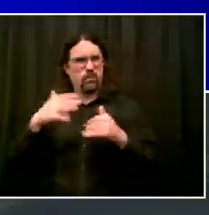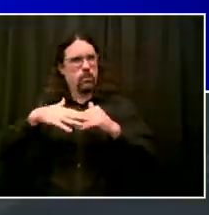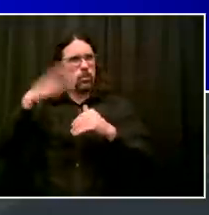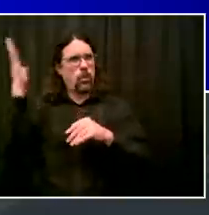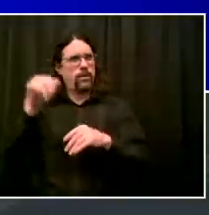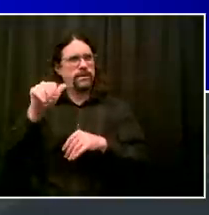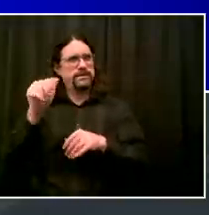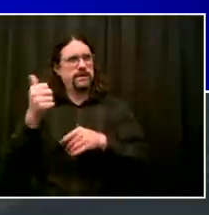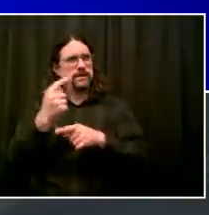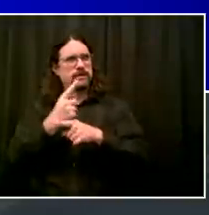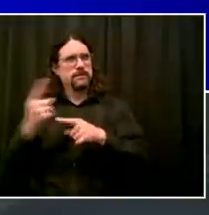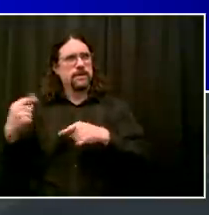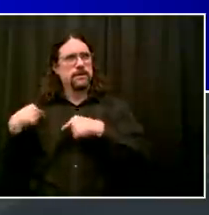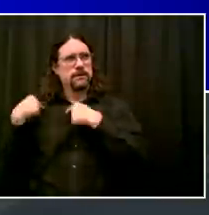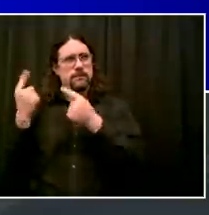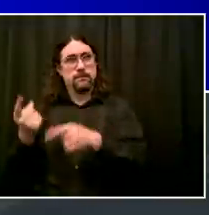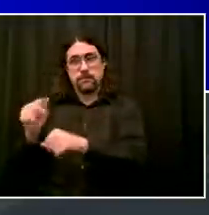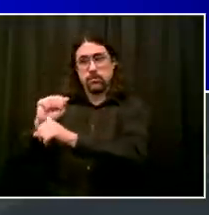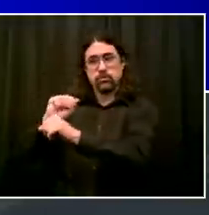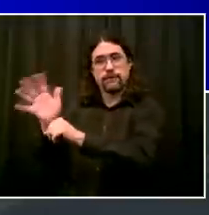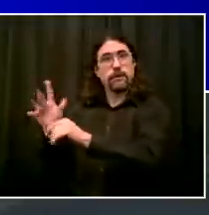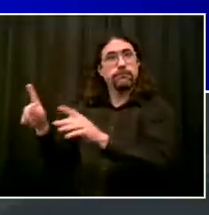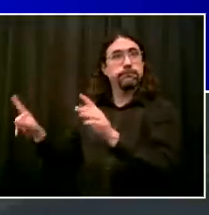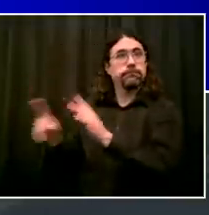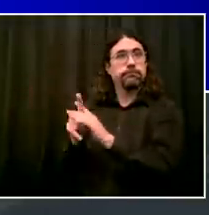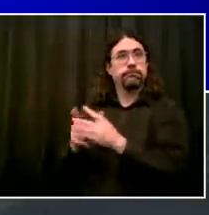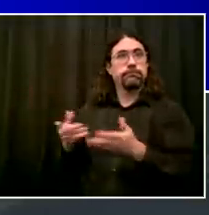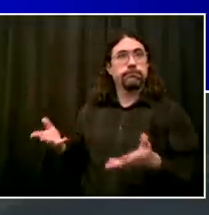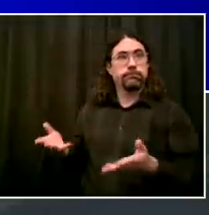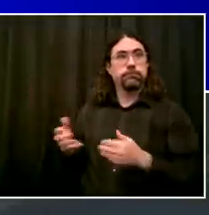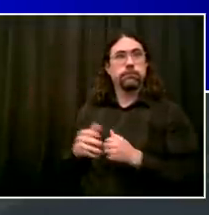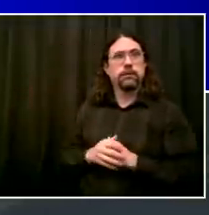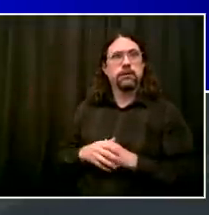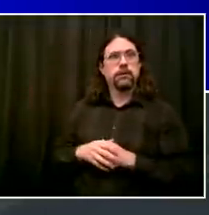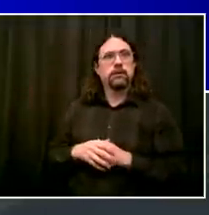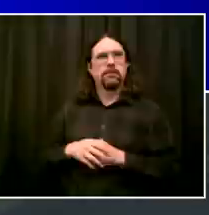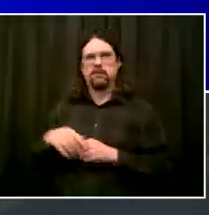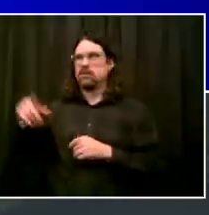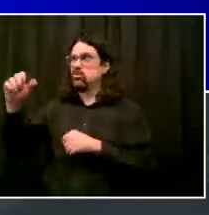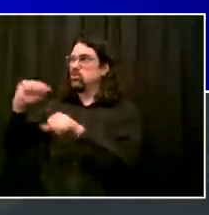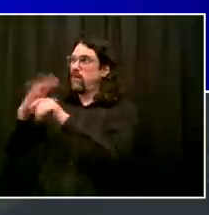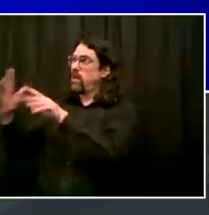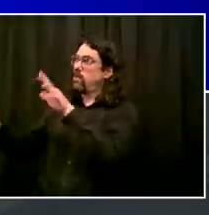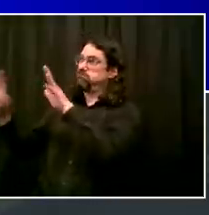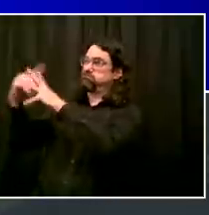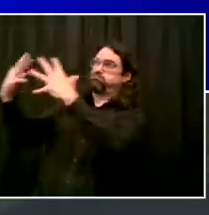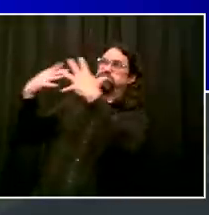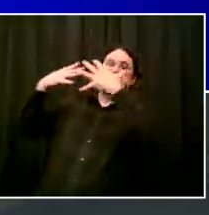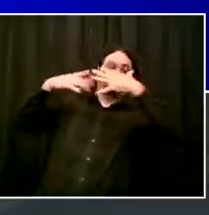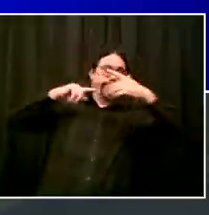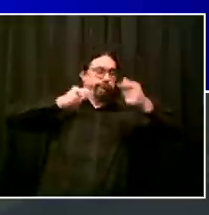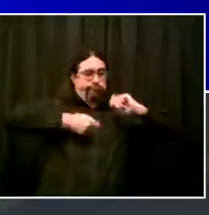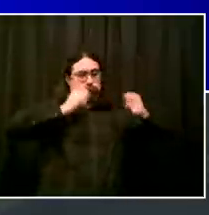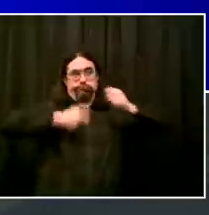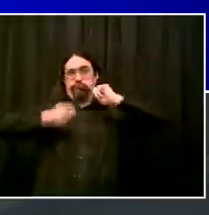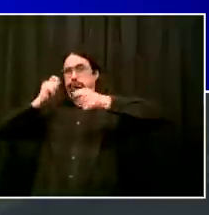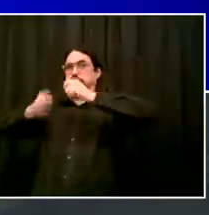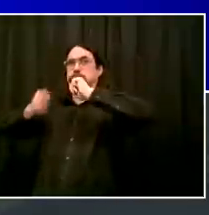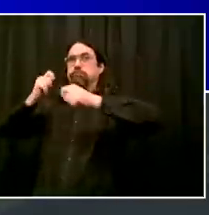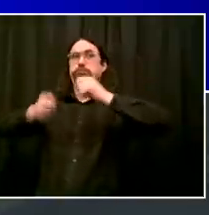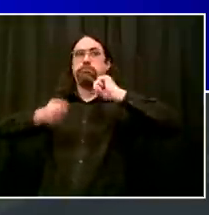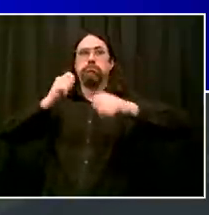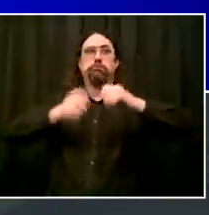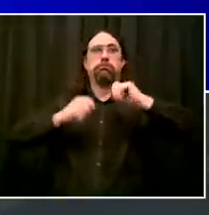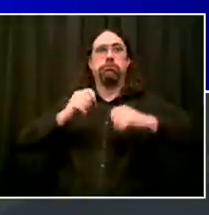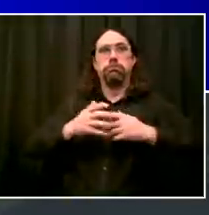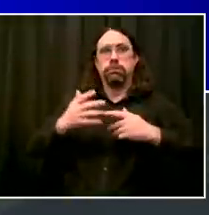made a lot of adjustments. And we had to figure out the right way to get our standards understood by people and